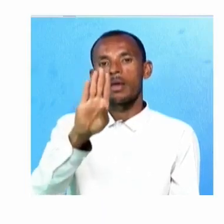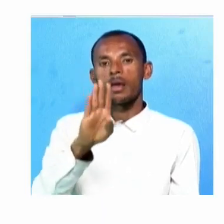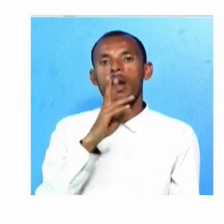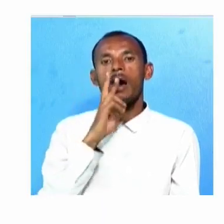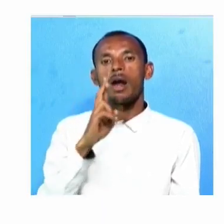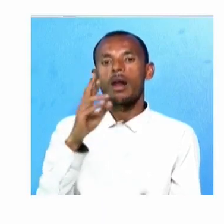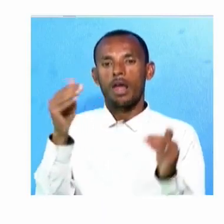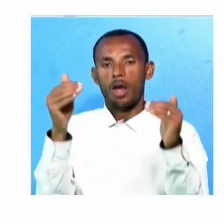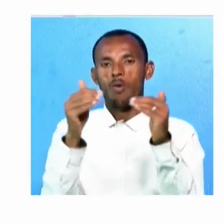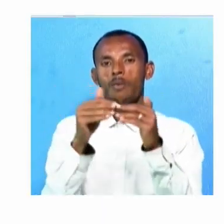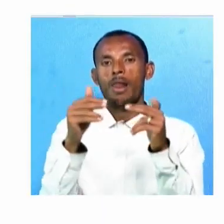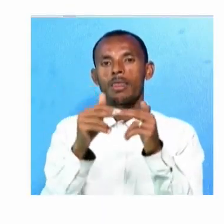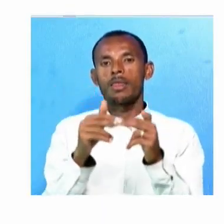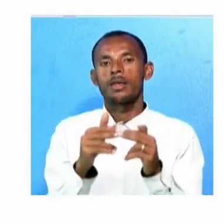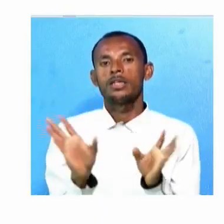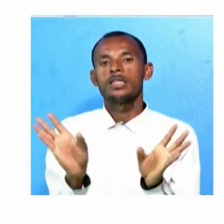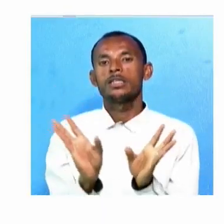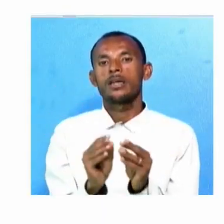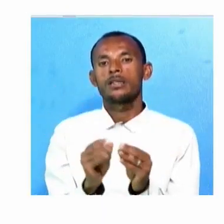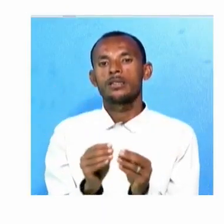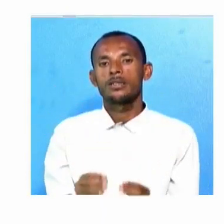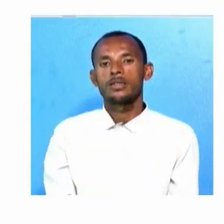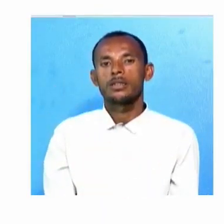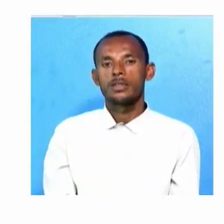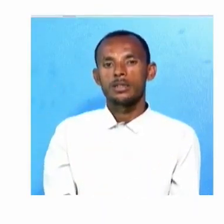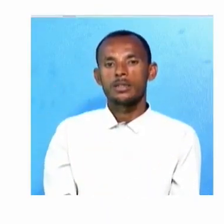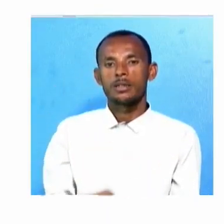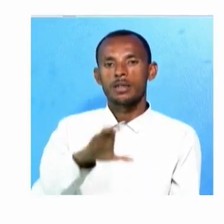are equivalent sets.